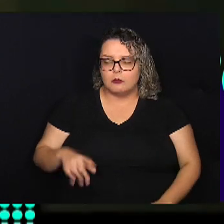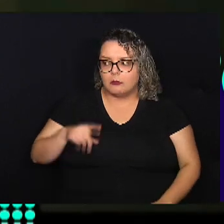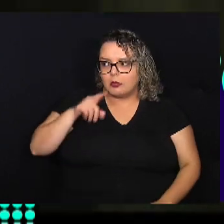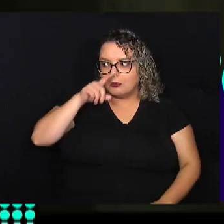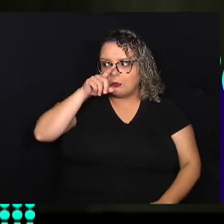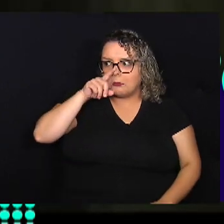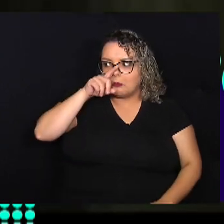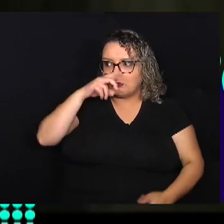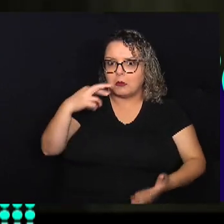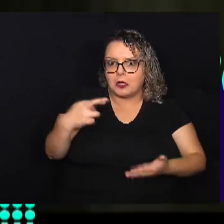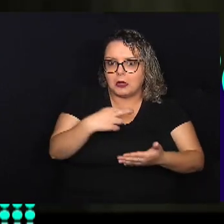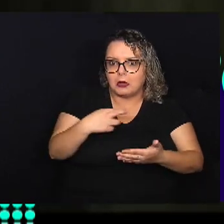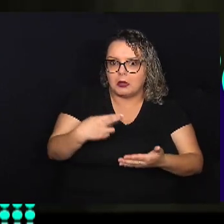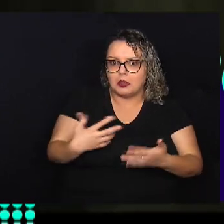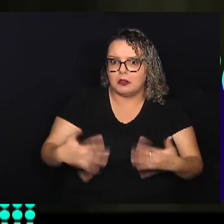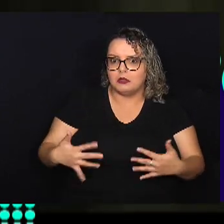investigação.